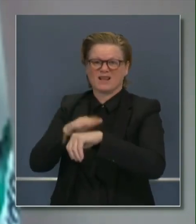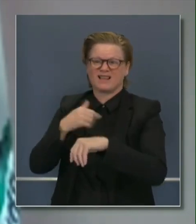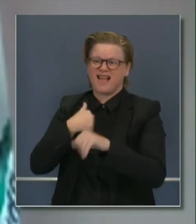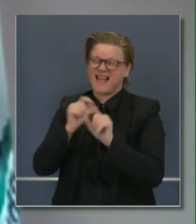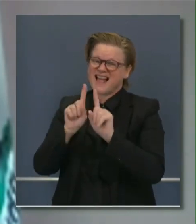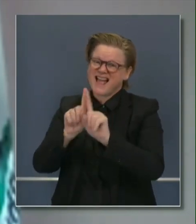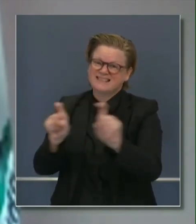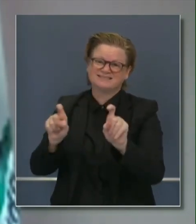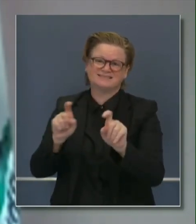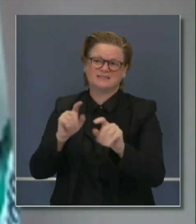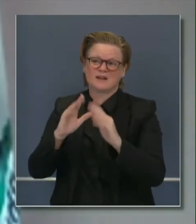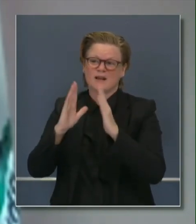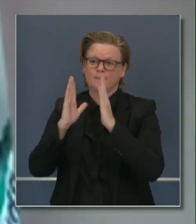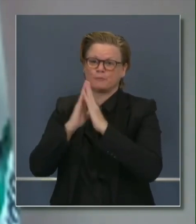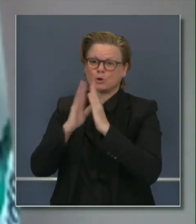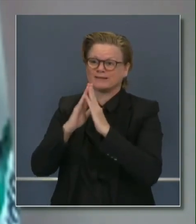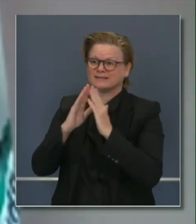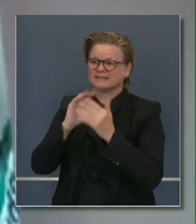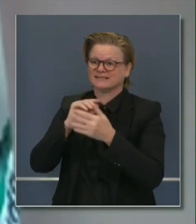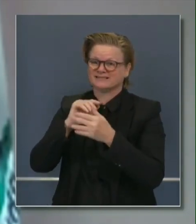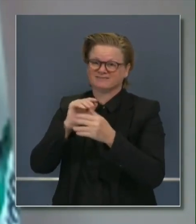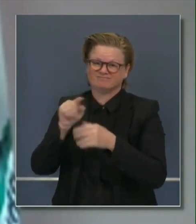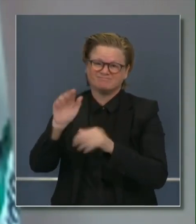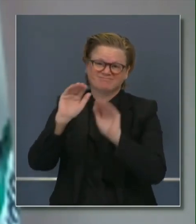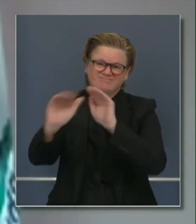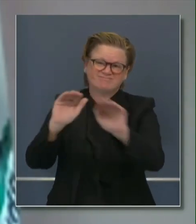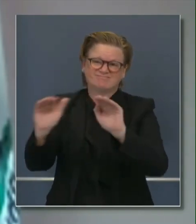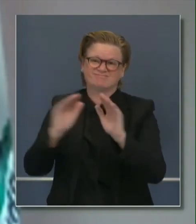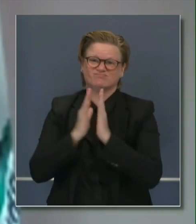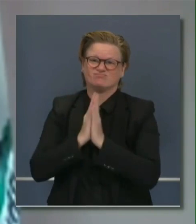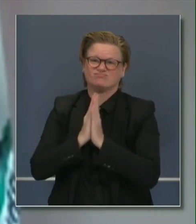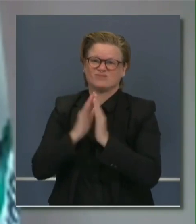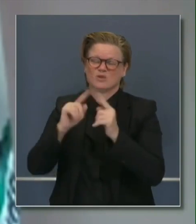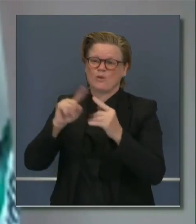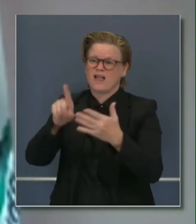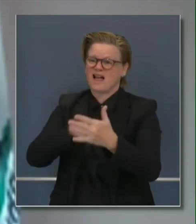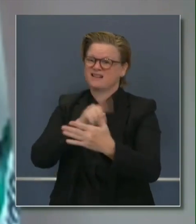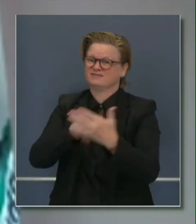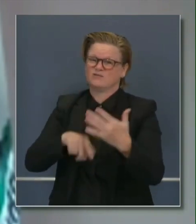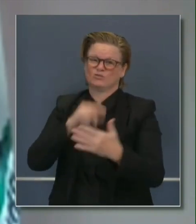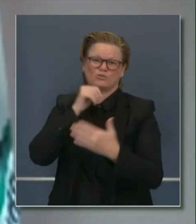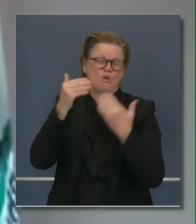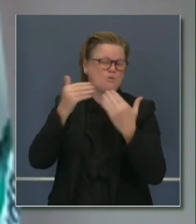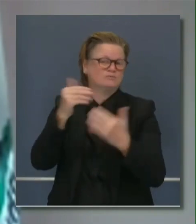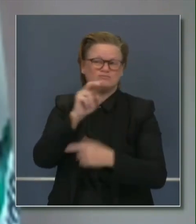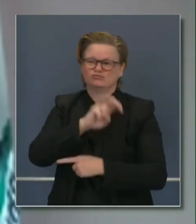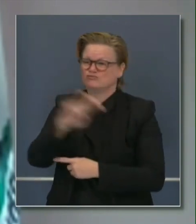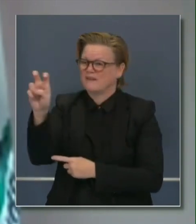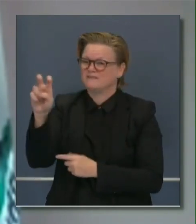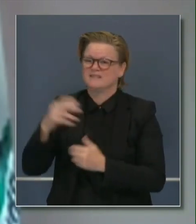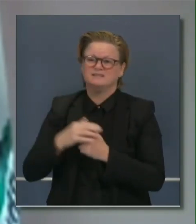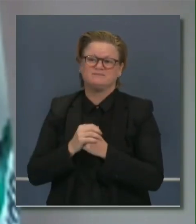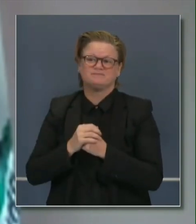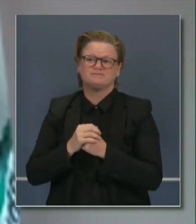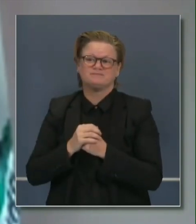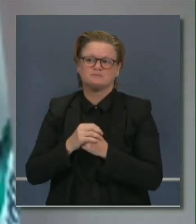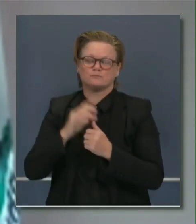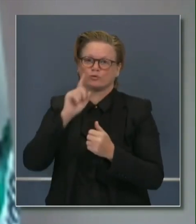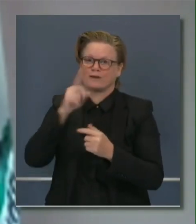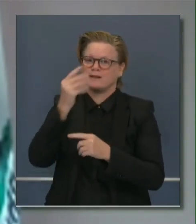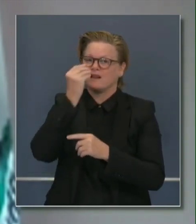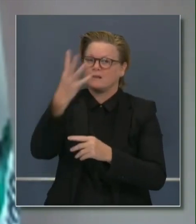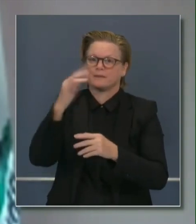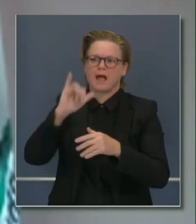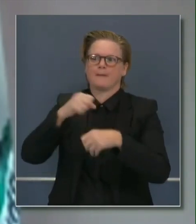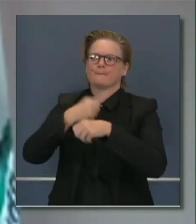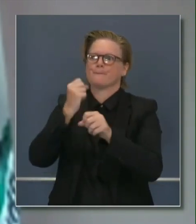to consider canceling their plans and not traveling. We think it made a difference around Thanksgiving. We anticipate that we'll still